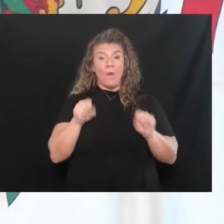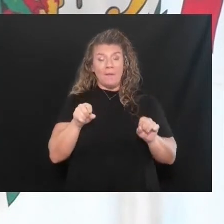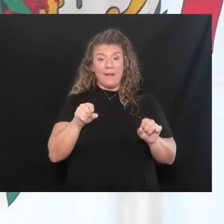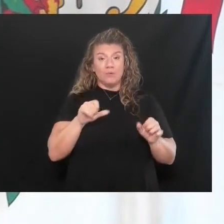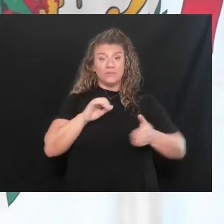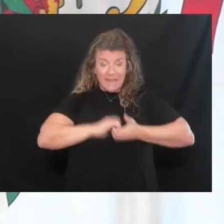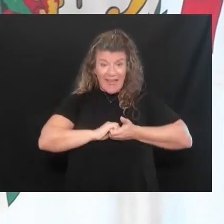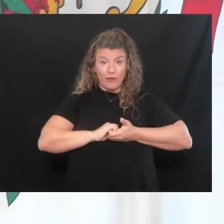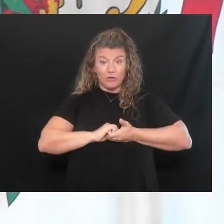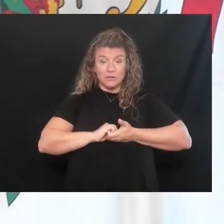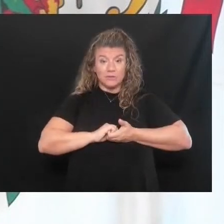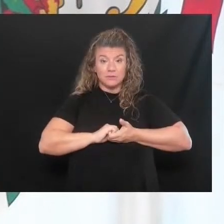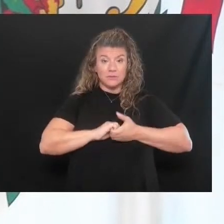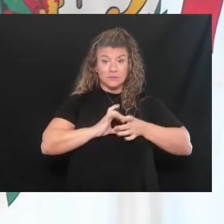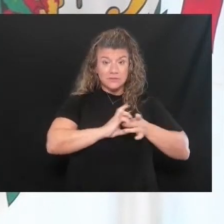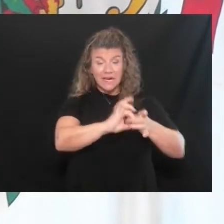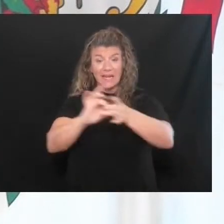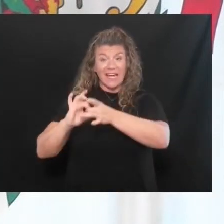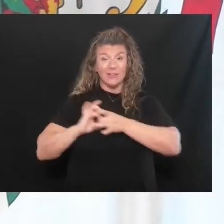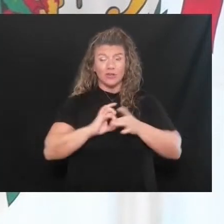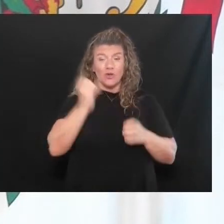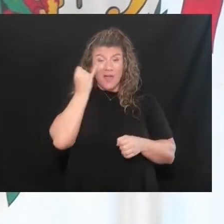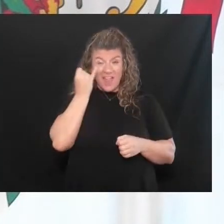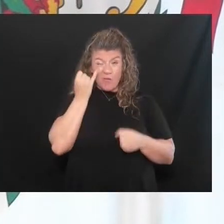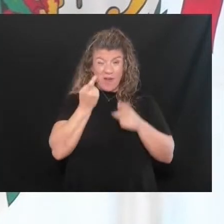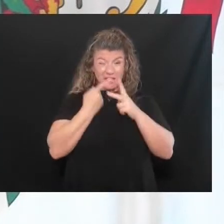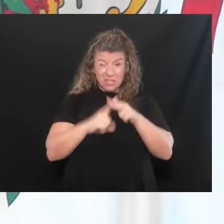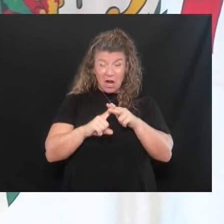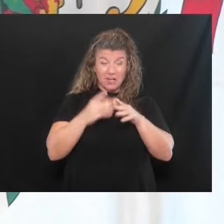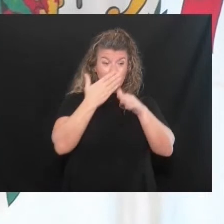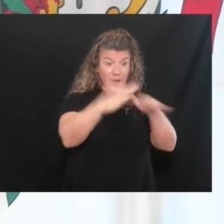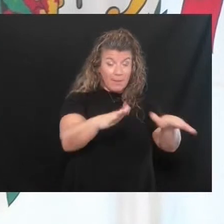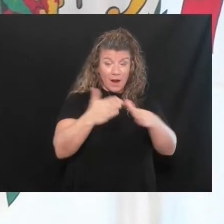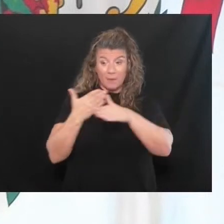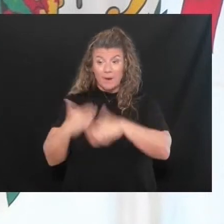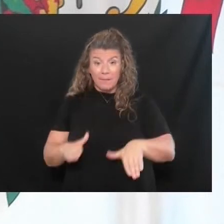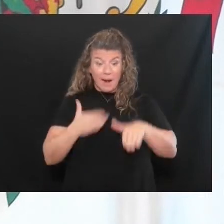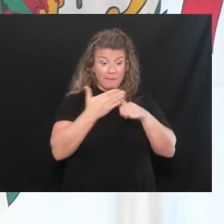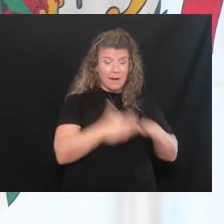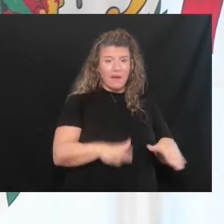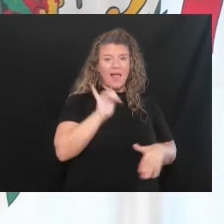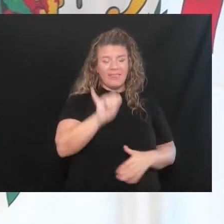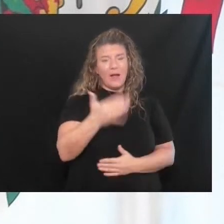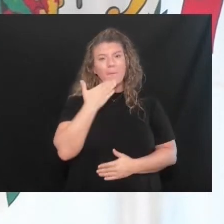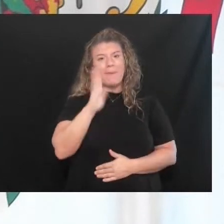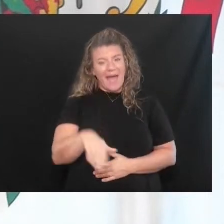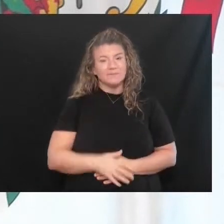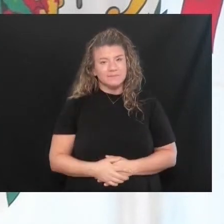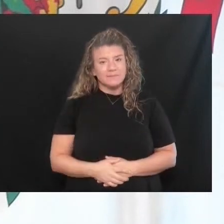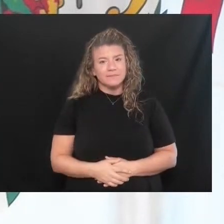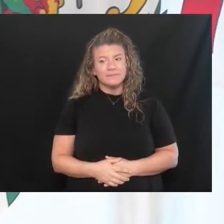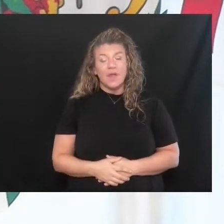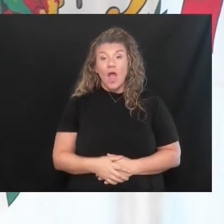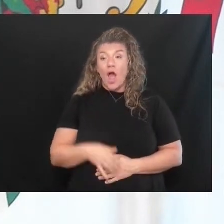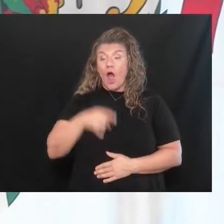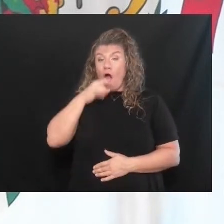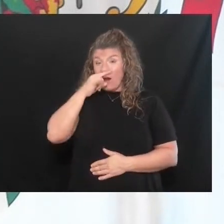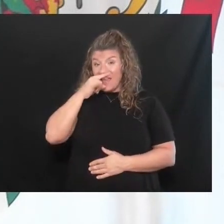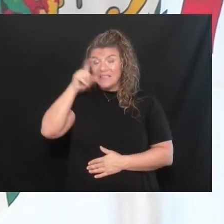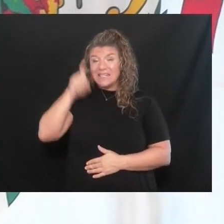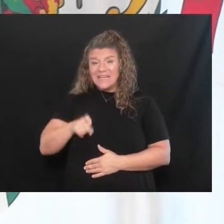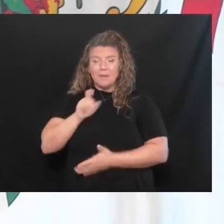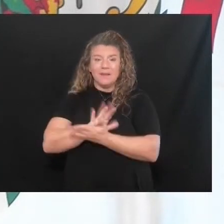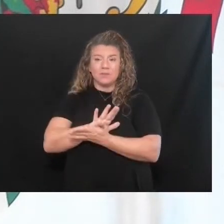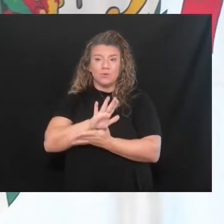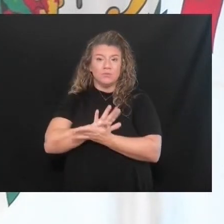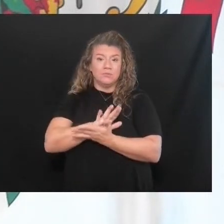together. And if we start breaking apart and everything, it'll be bad. Now, our kids need to be in school. I mean,